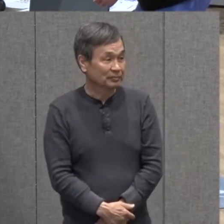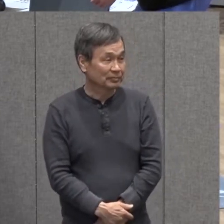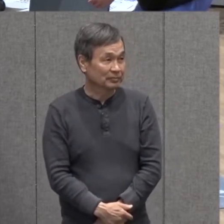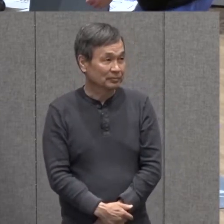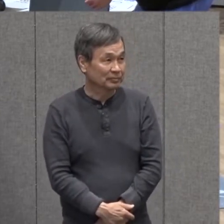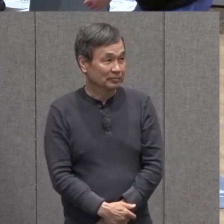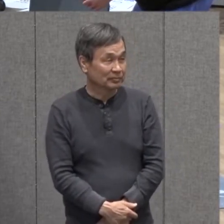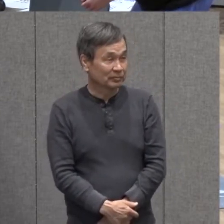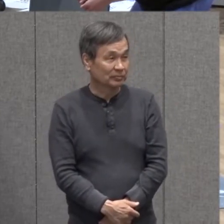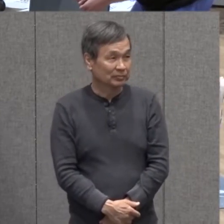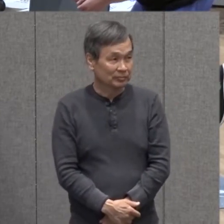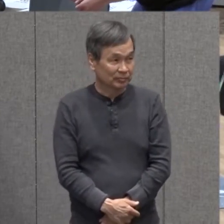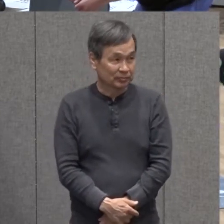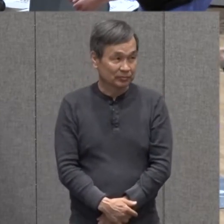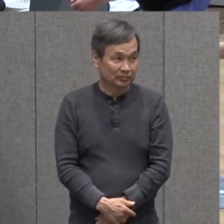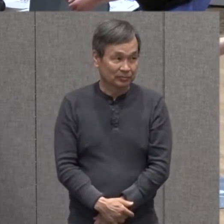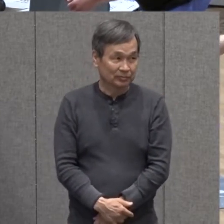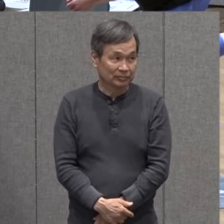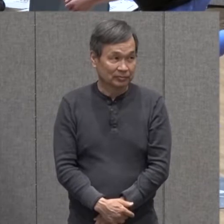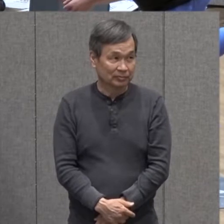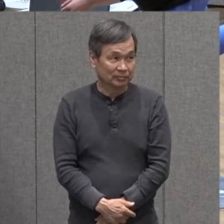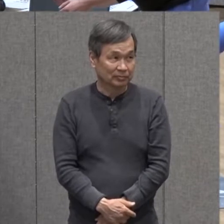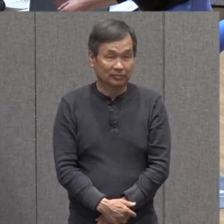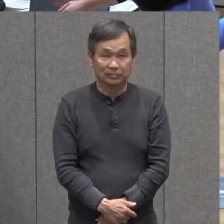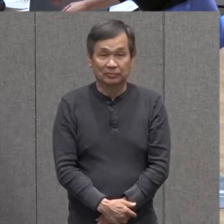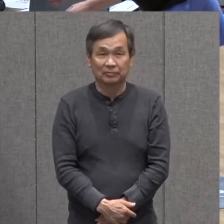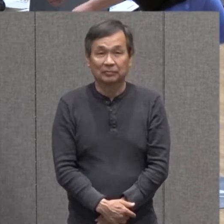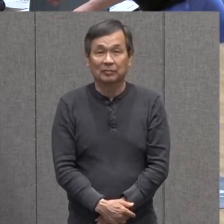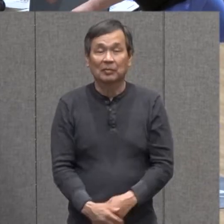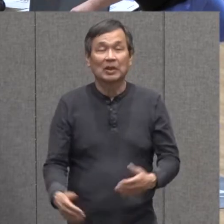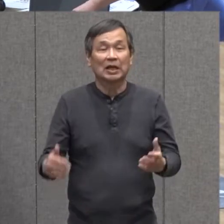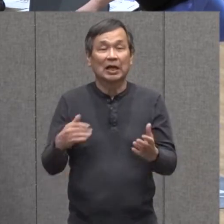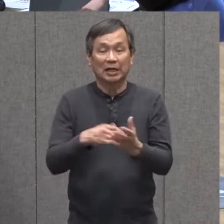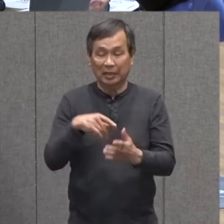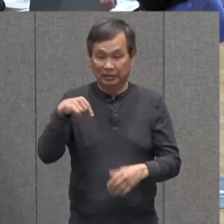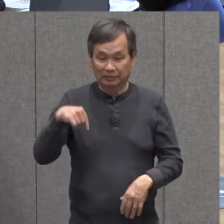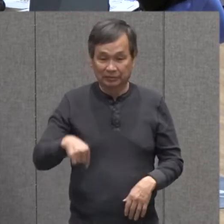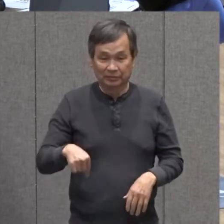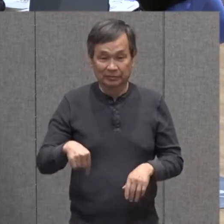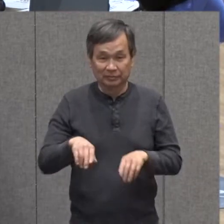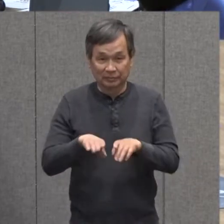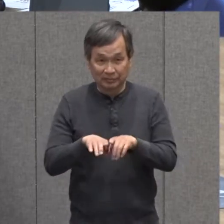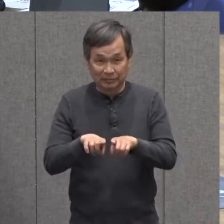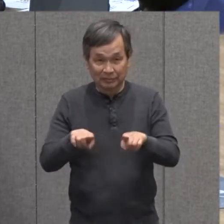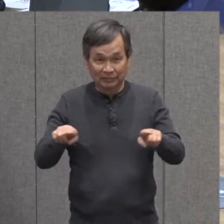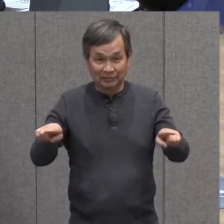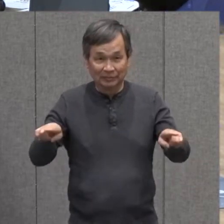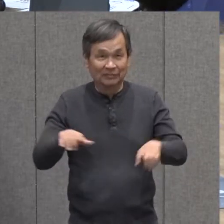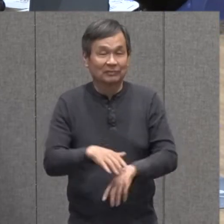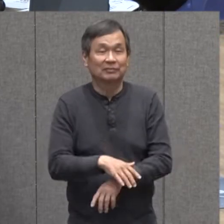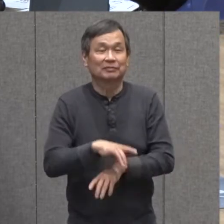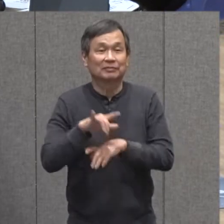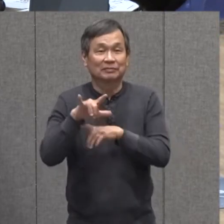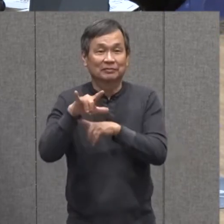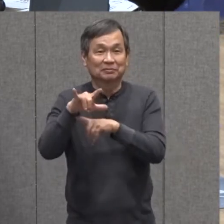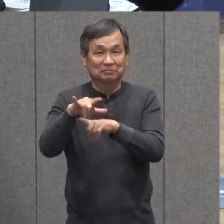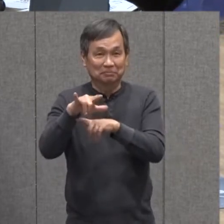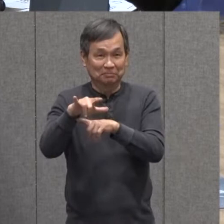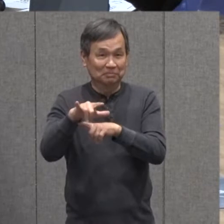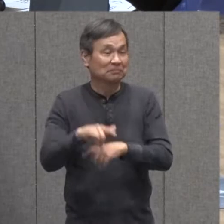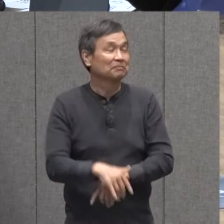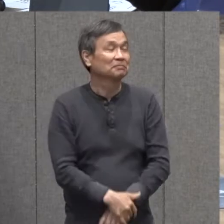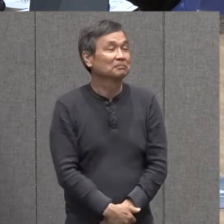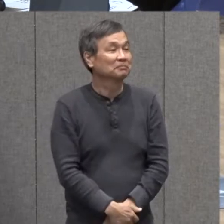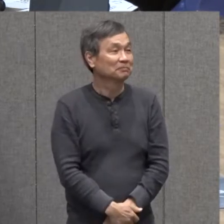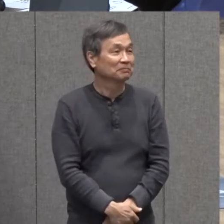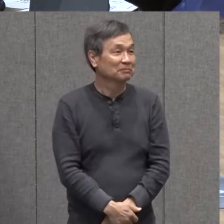izquierdo, slowly en el piso. extend your right leg back and despacio estirando los extend brazos your arms.